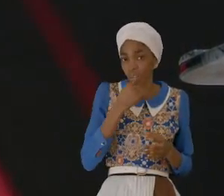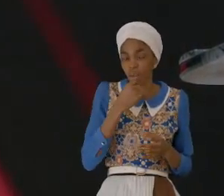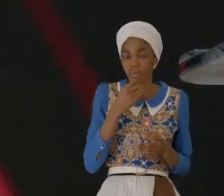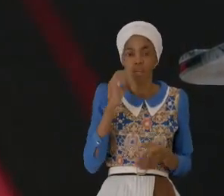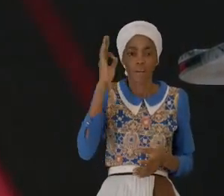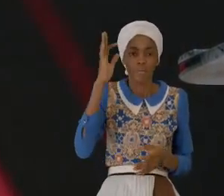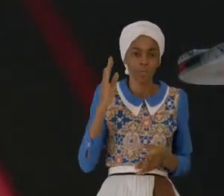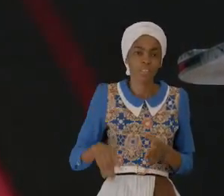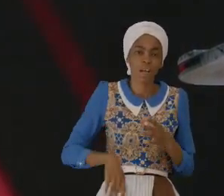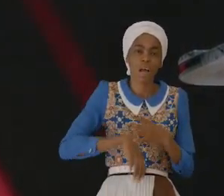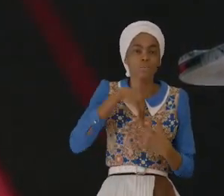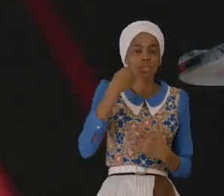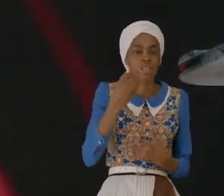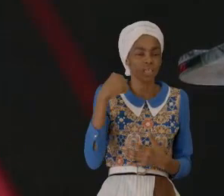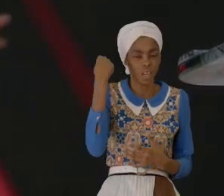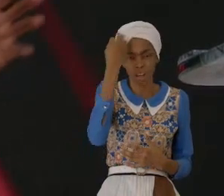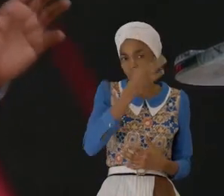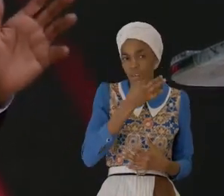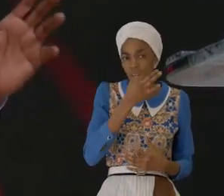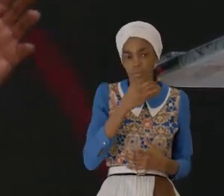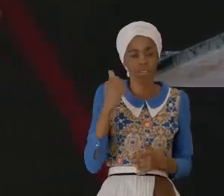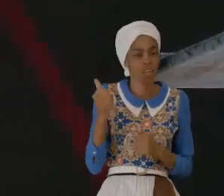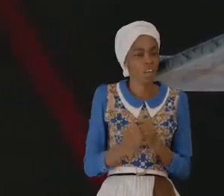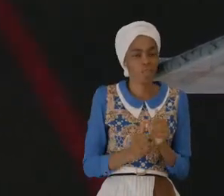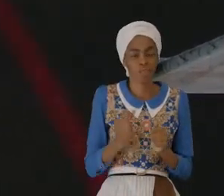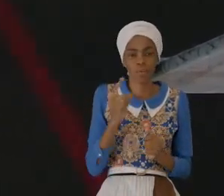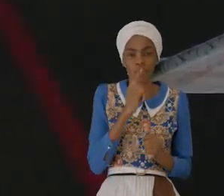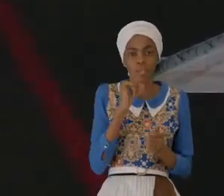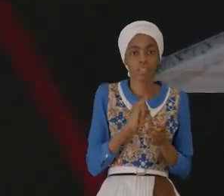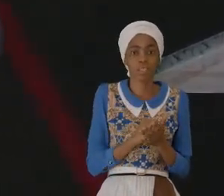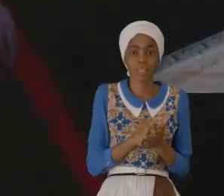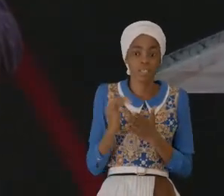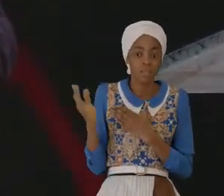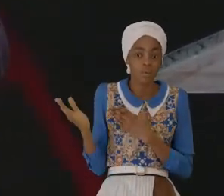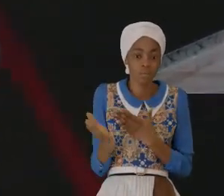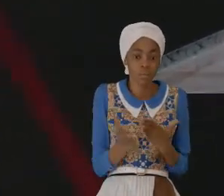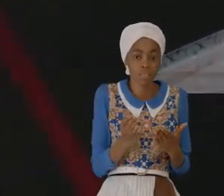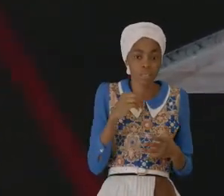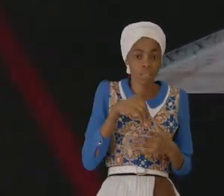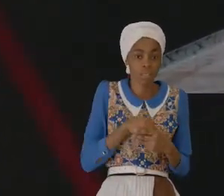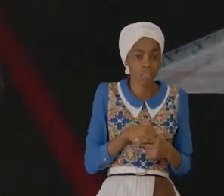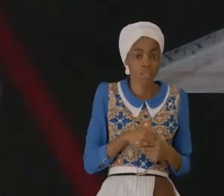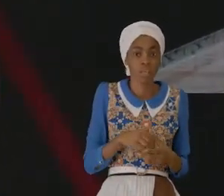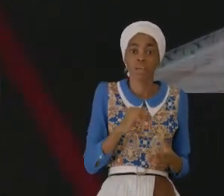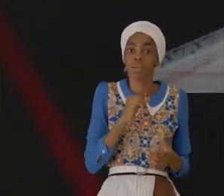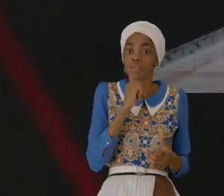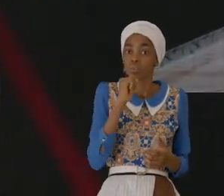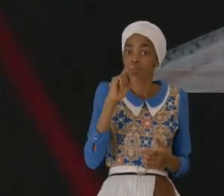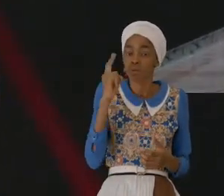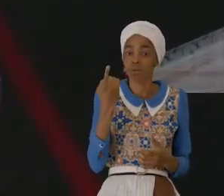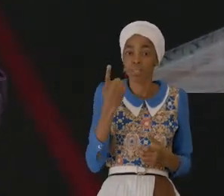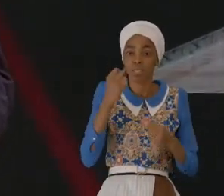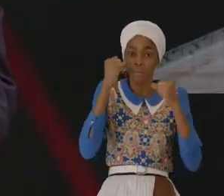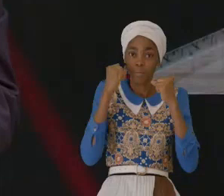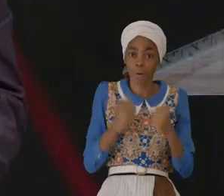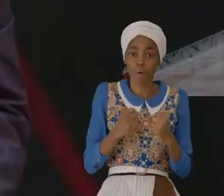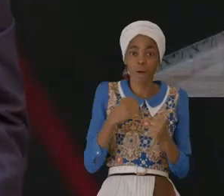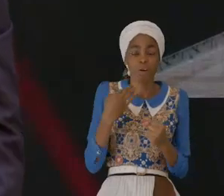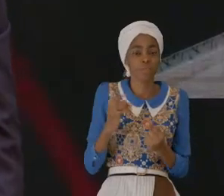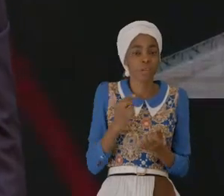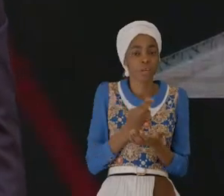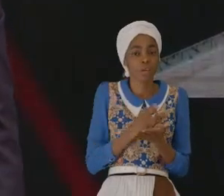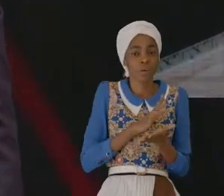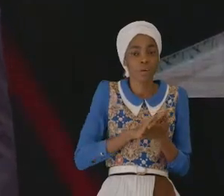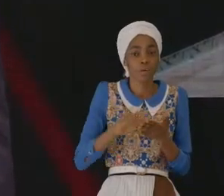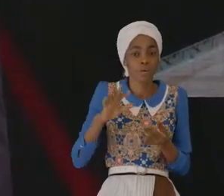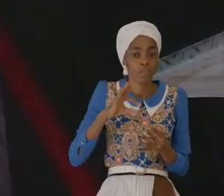outside Africa, everywhere, that they bring in not only the power of the Holy Ghost. They must